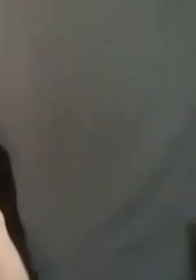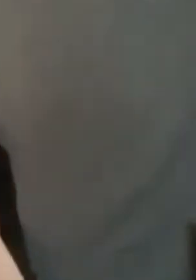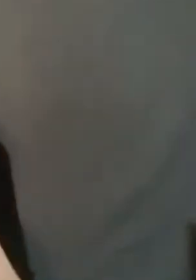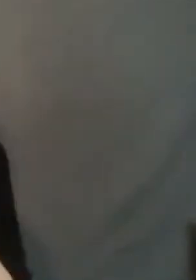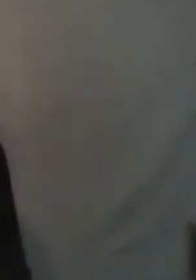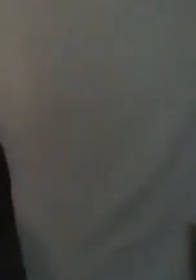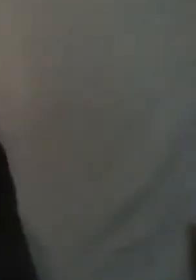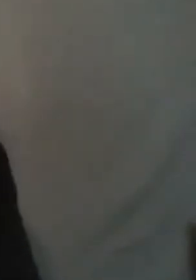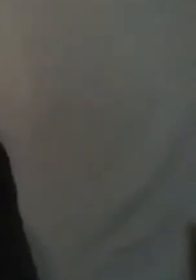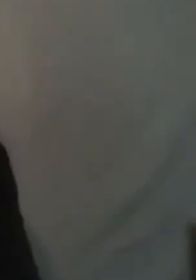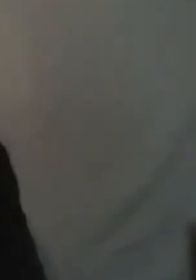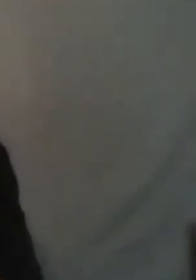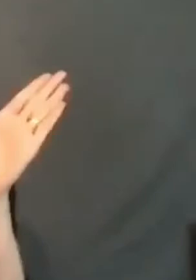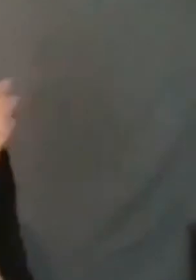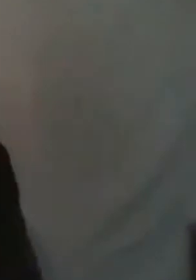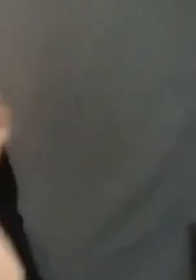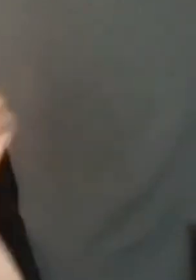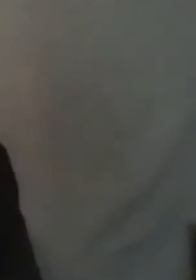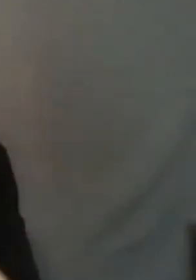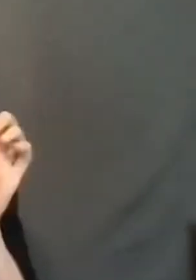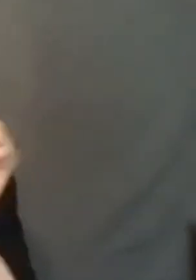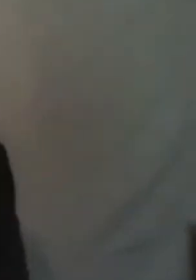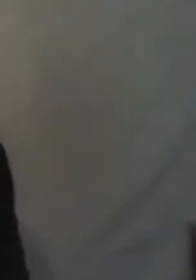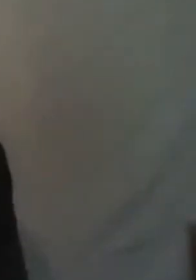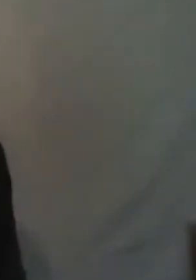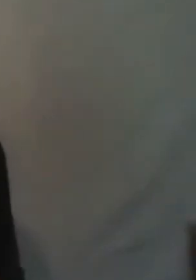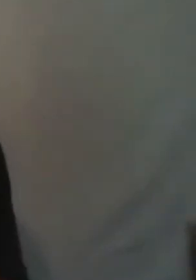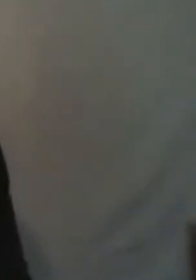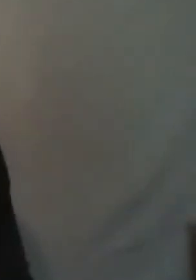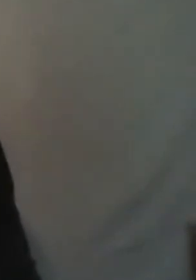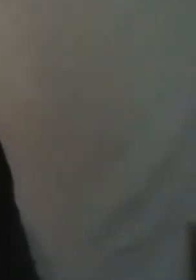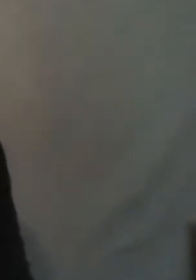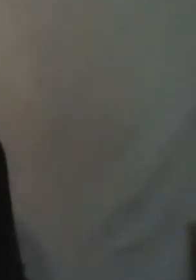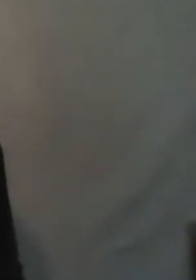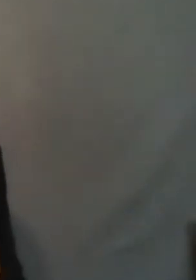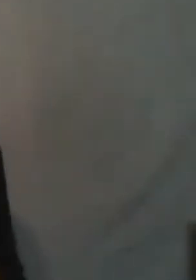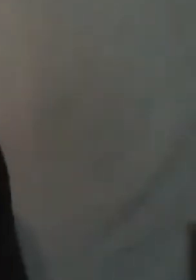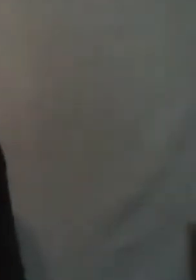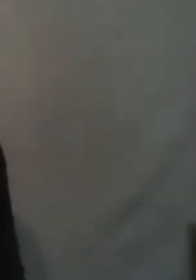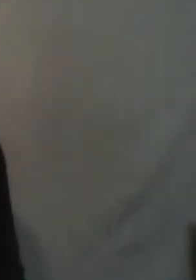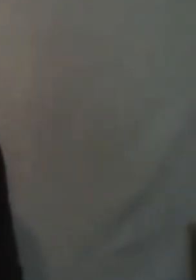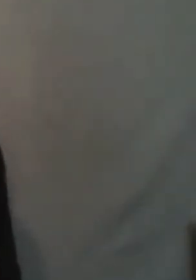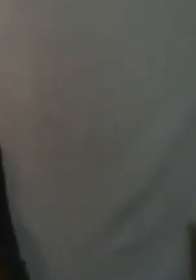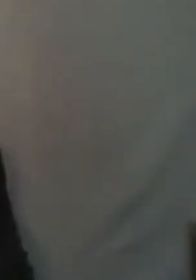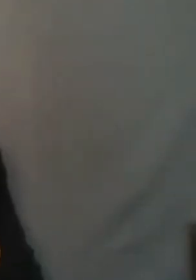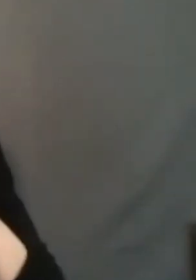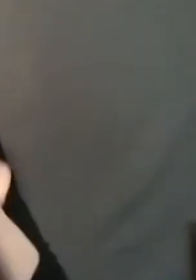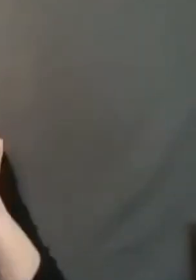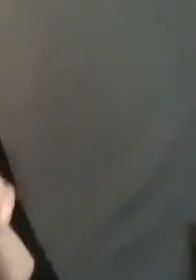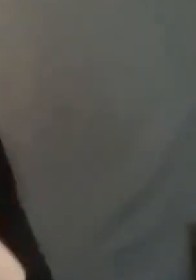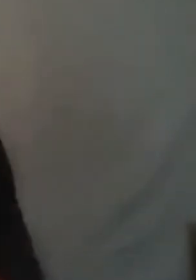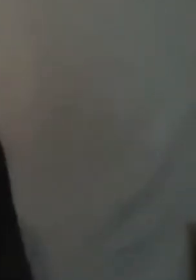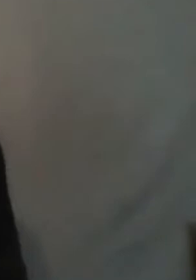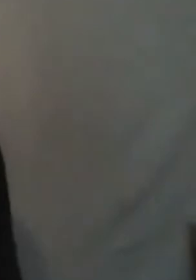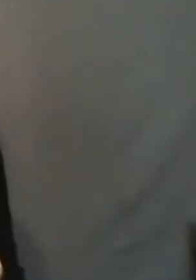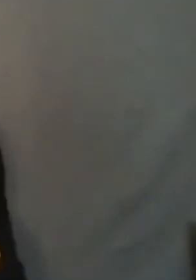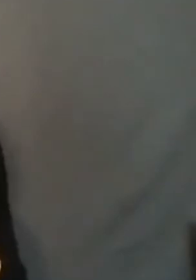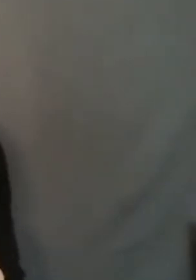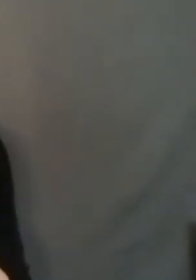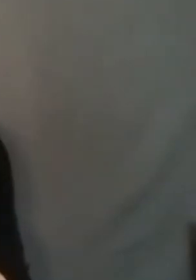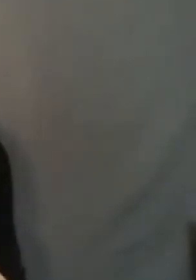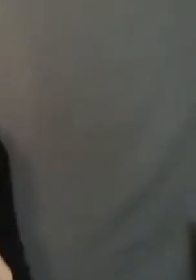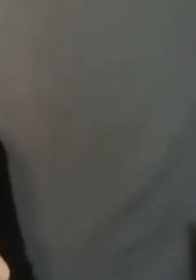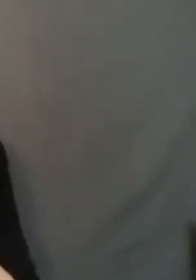workshop evaluation. We're asking that you complete this evaluation as soon as possible. We all value your input and guidance as